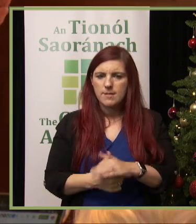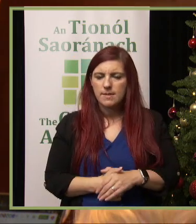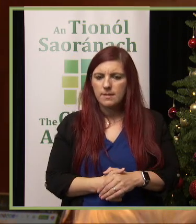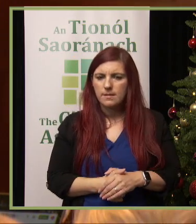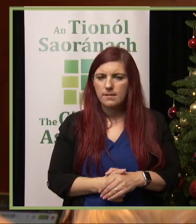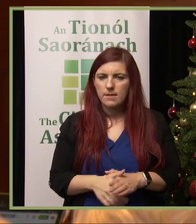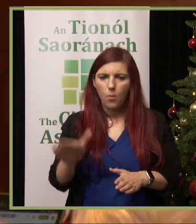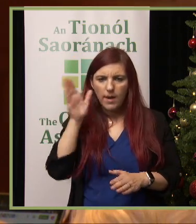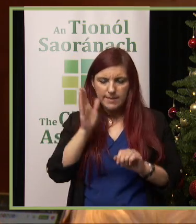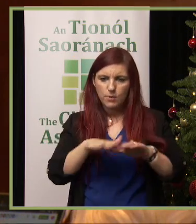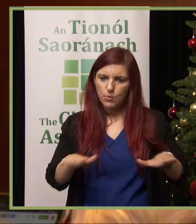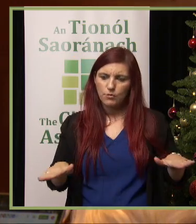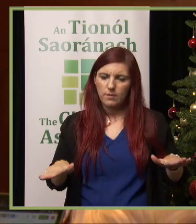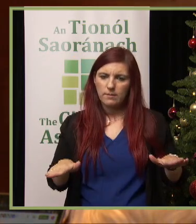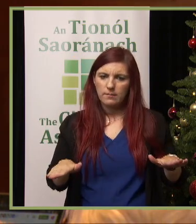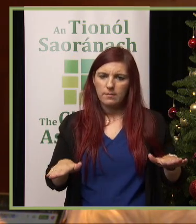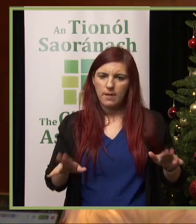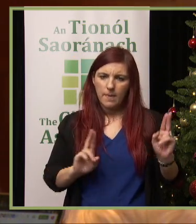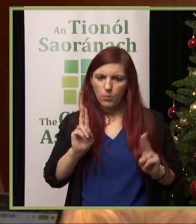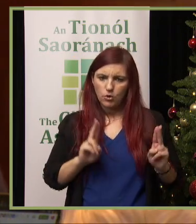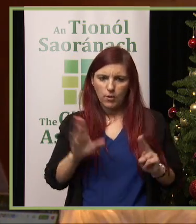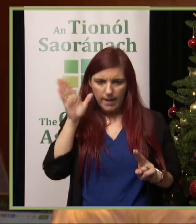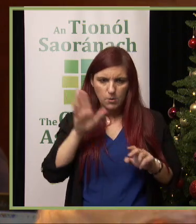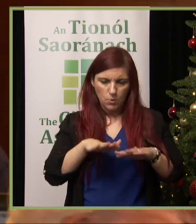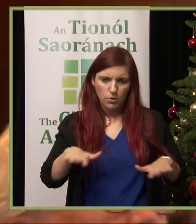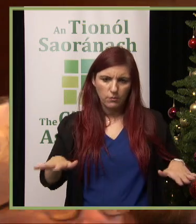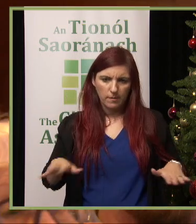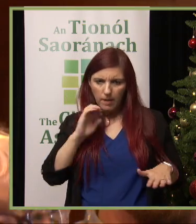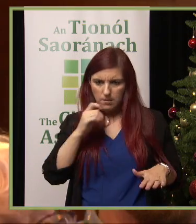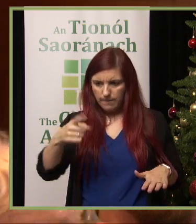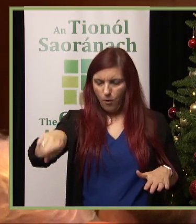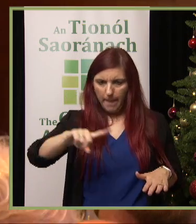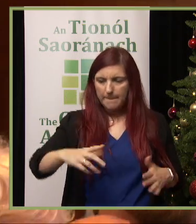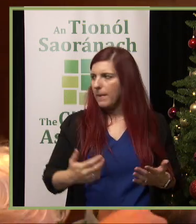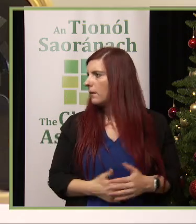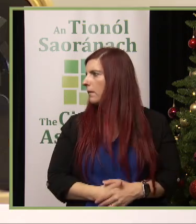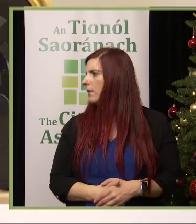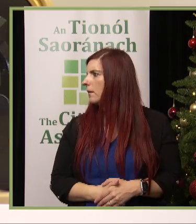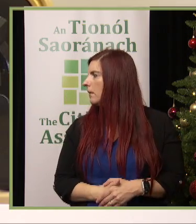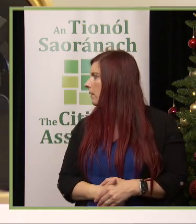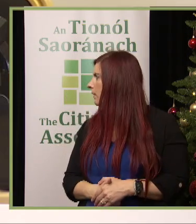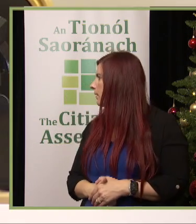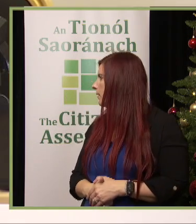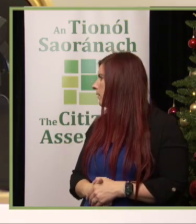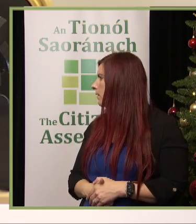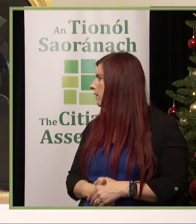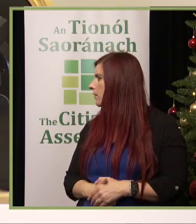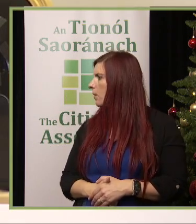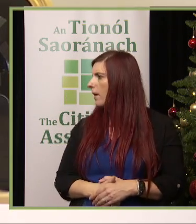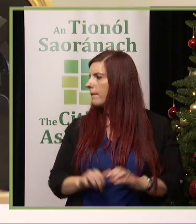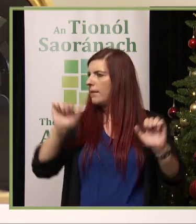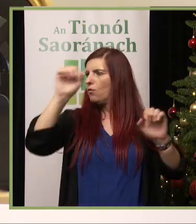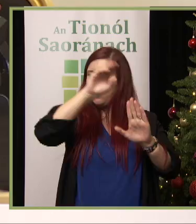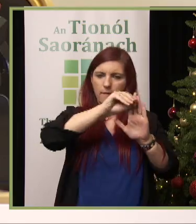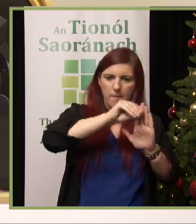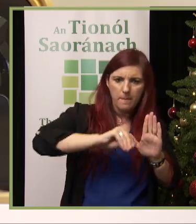we listen to the children, and we should listen to the children because it's for them ultimately. Okay, so all in favour of moving this